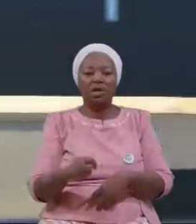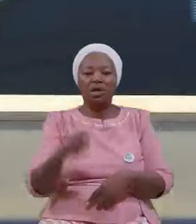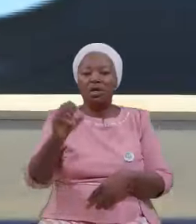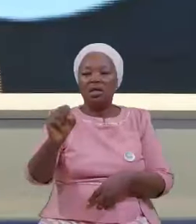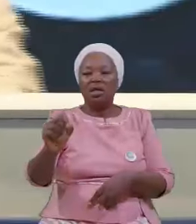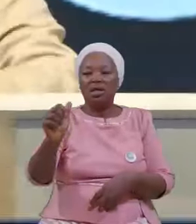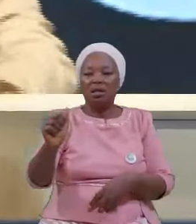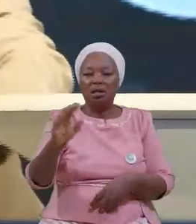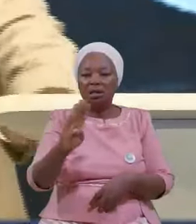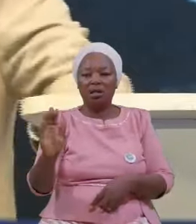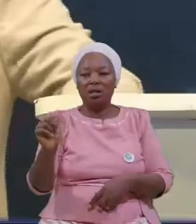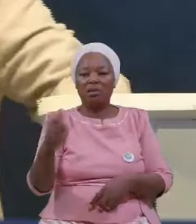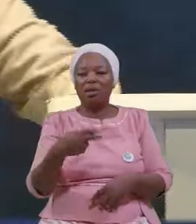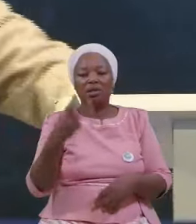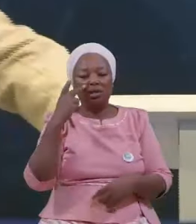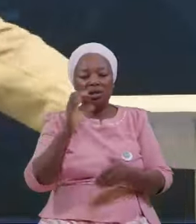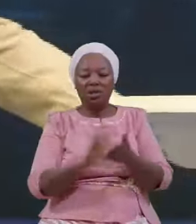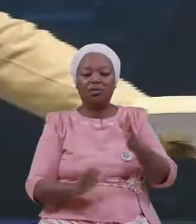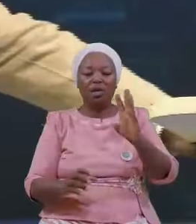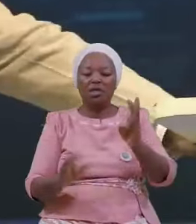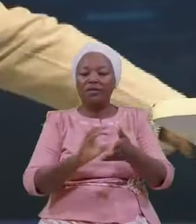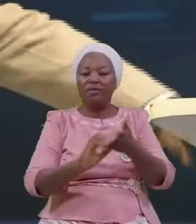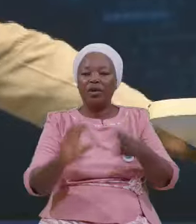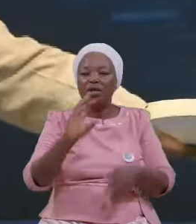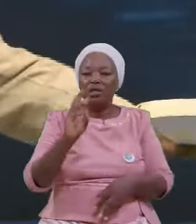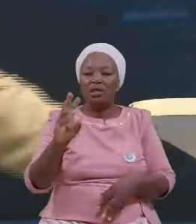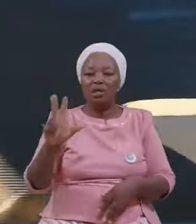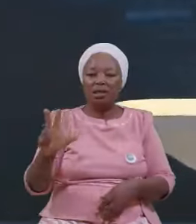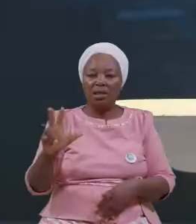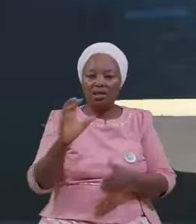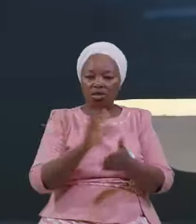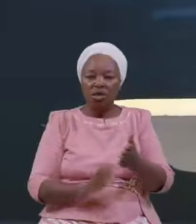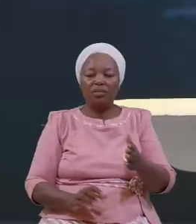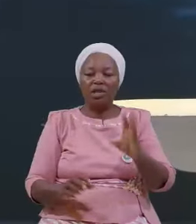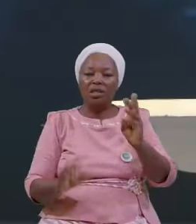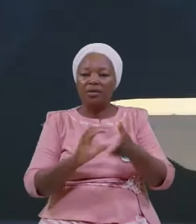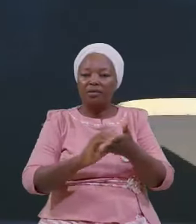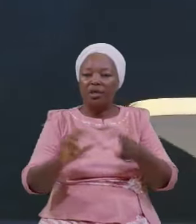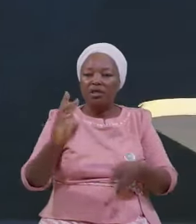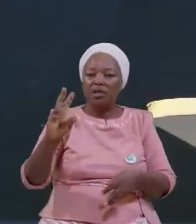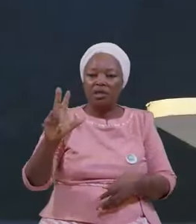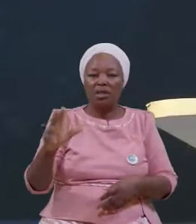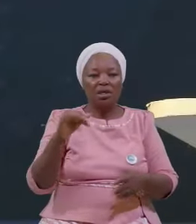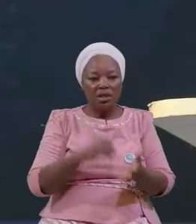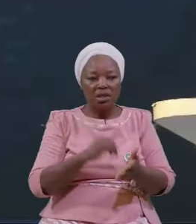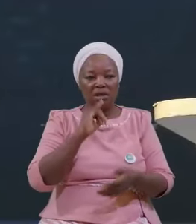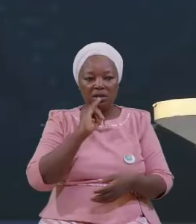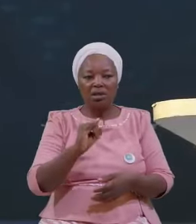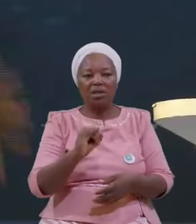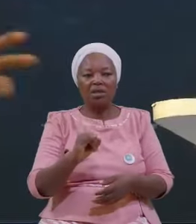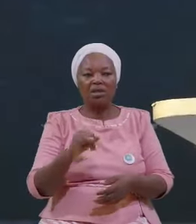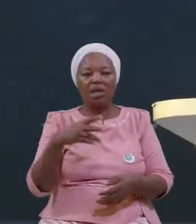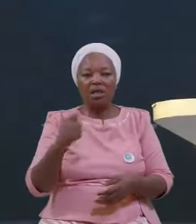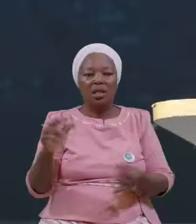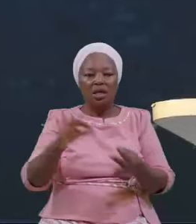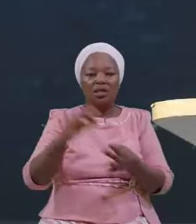verse 63. In chapter 6, verse 63, it is the spirit,